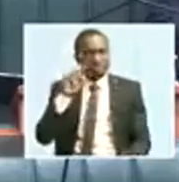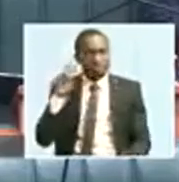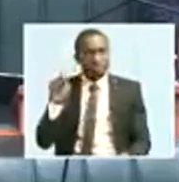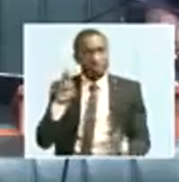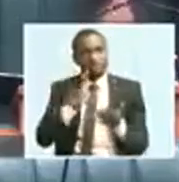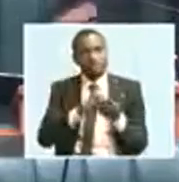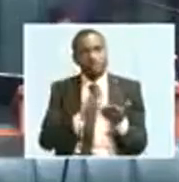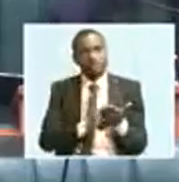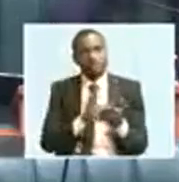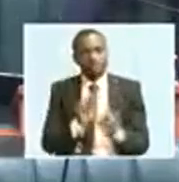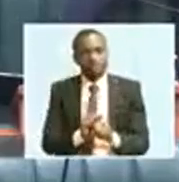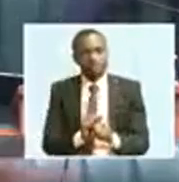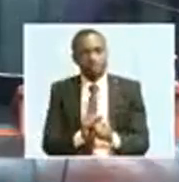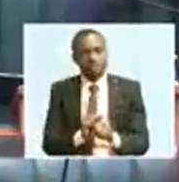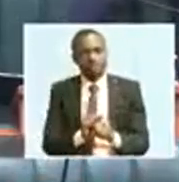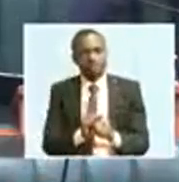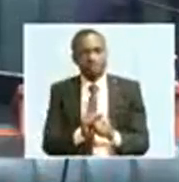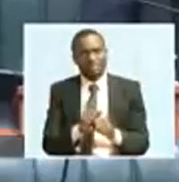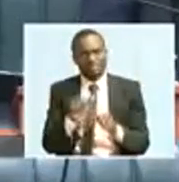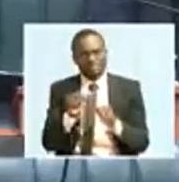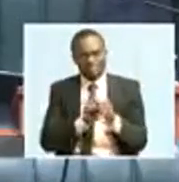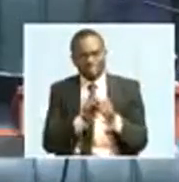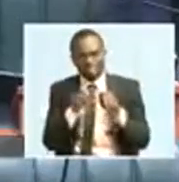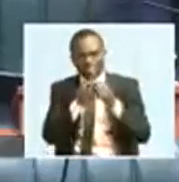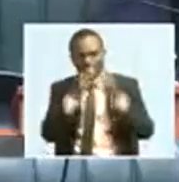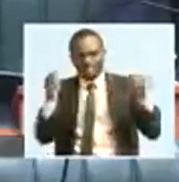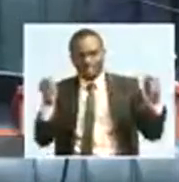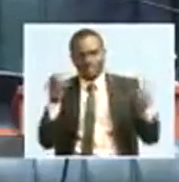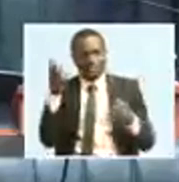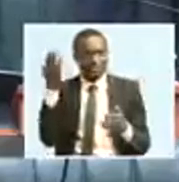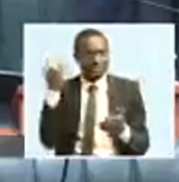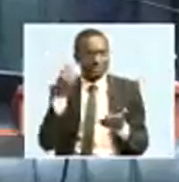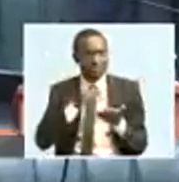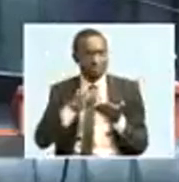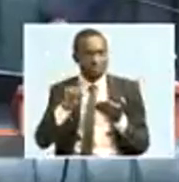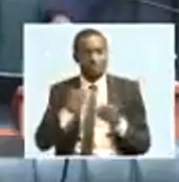2022, reported in the Daily Nation newspaper of last week.